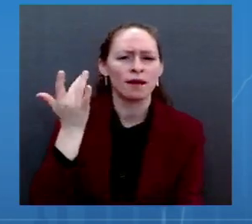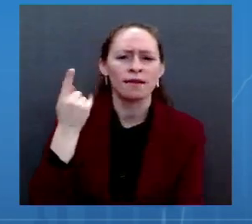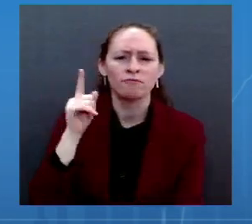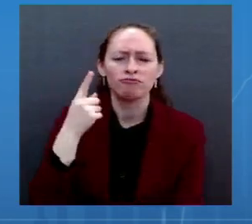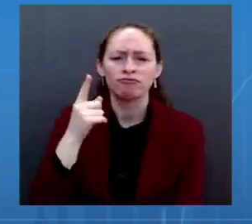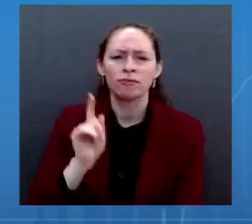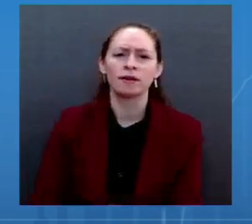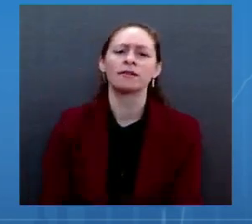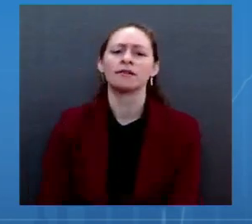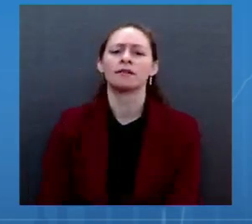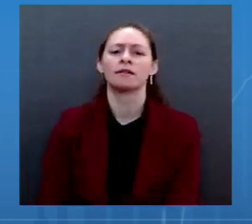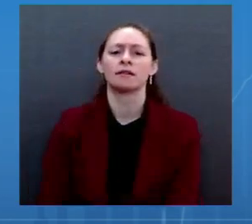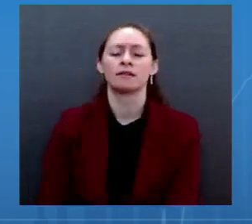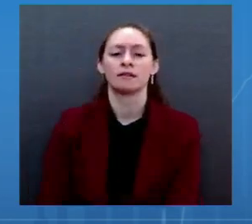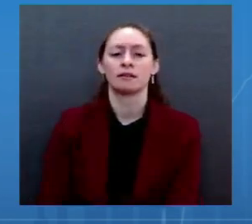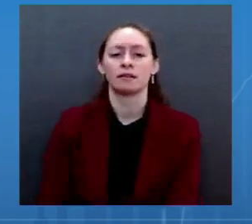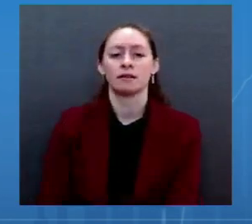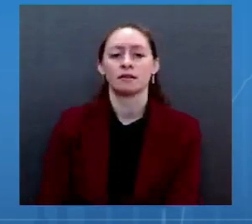available tests?